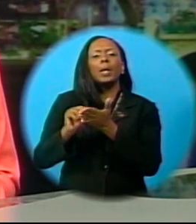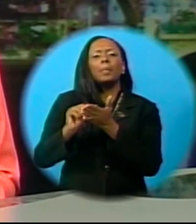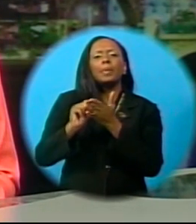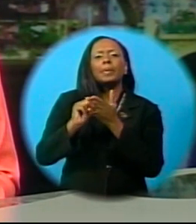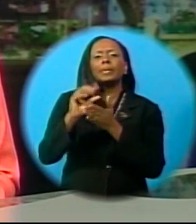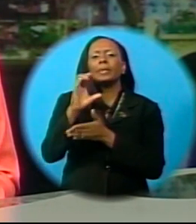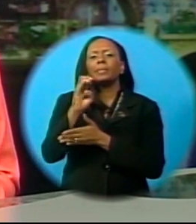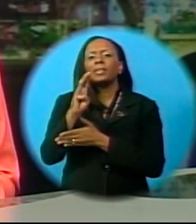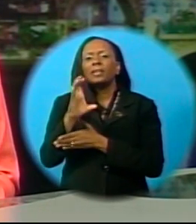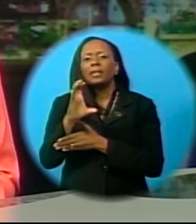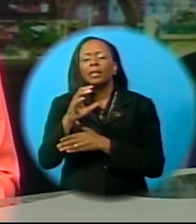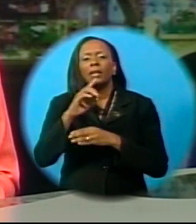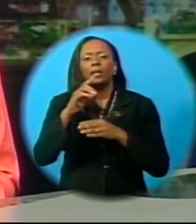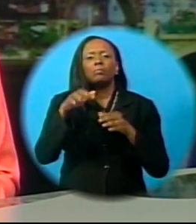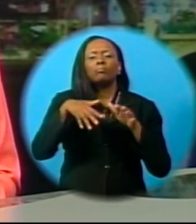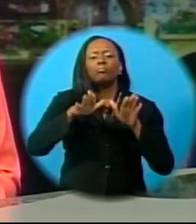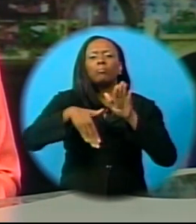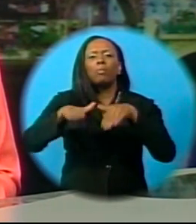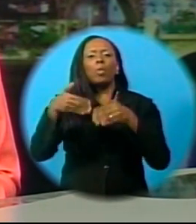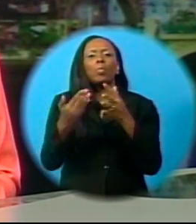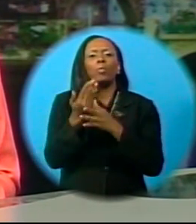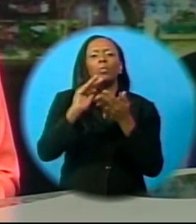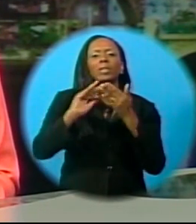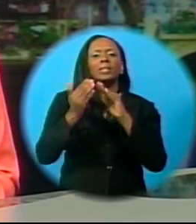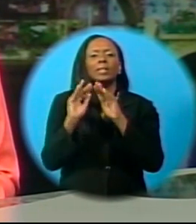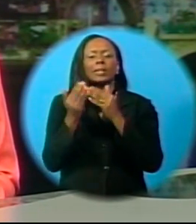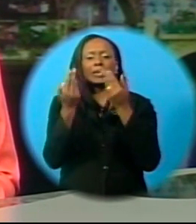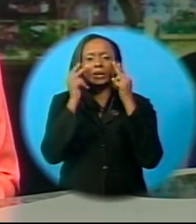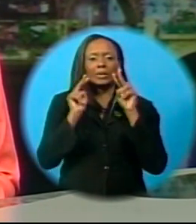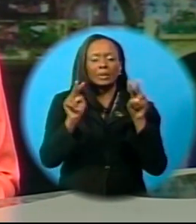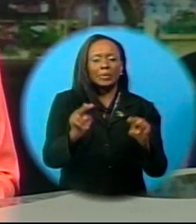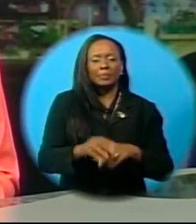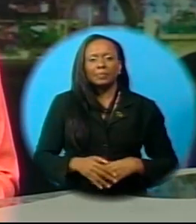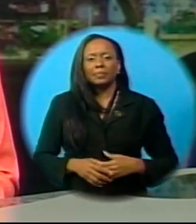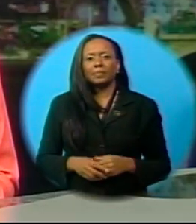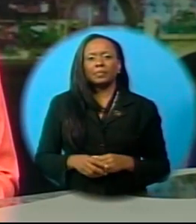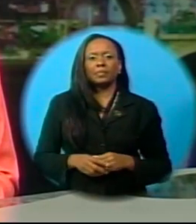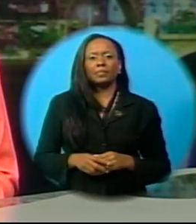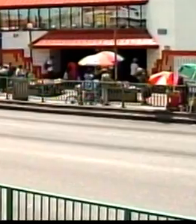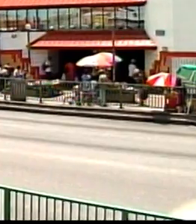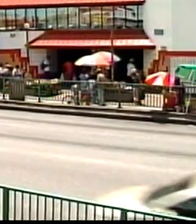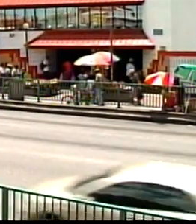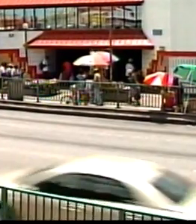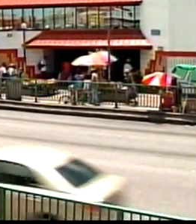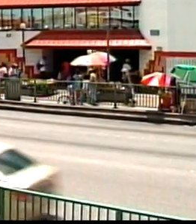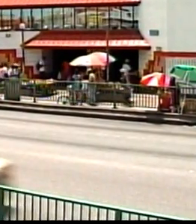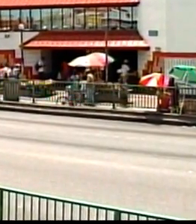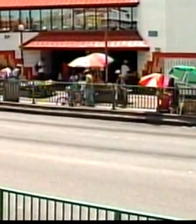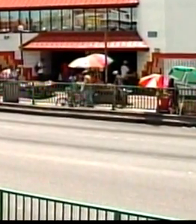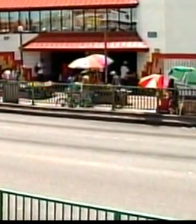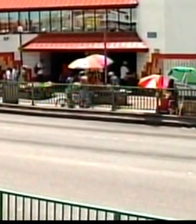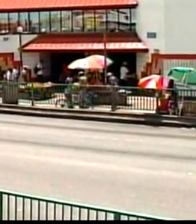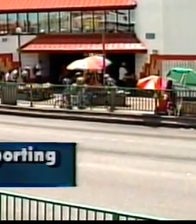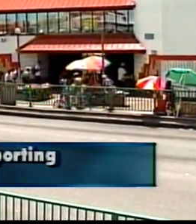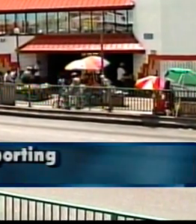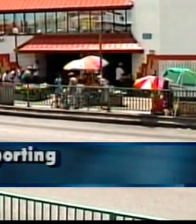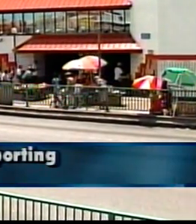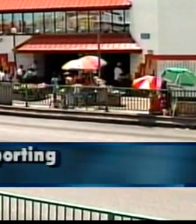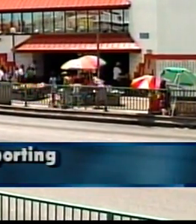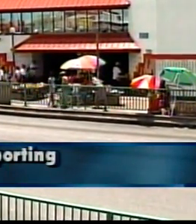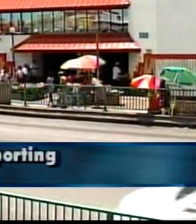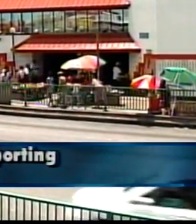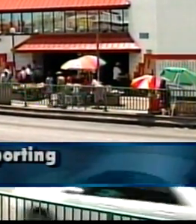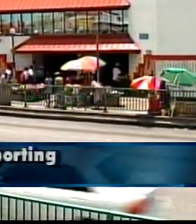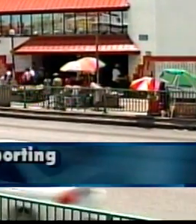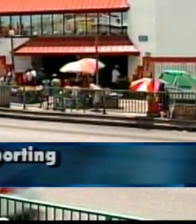police crackdown on illegal vendors. Shane Seeley has that story. It's a decision that has left a sour taste in the